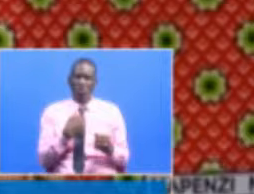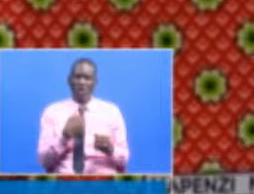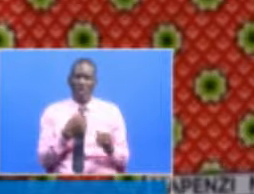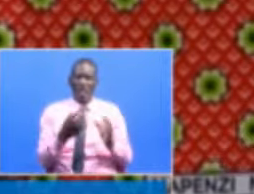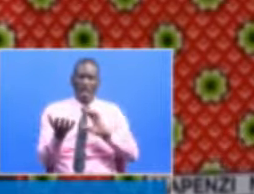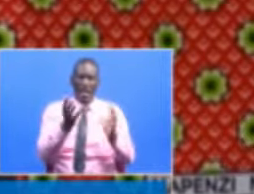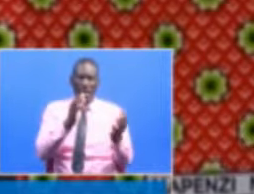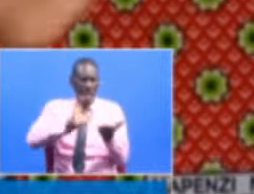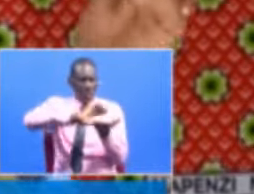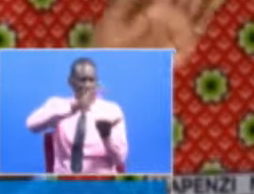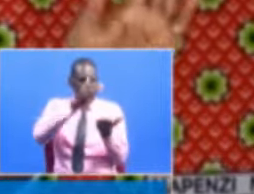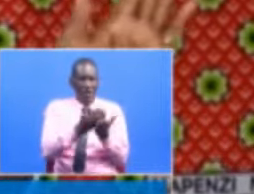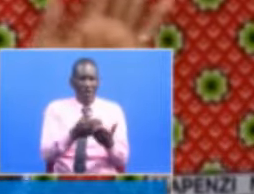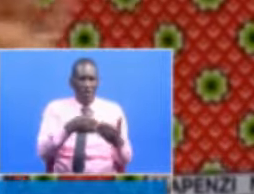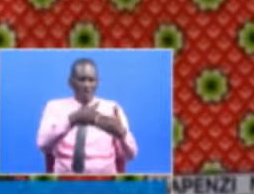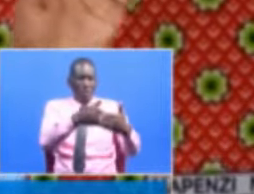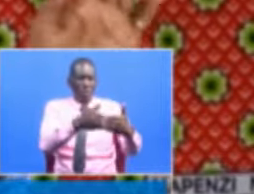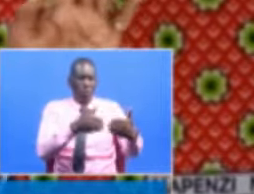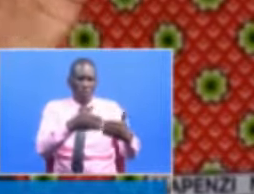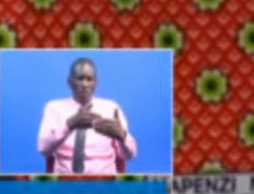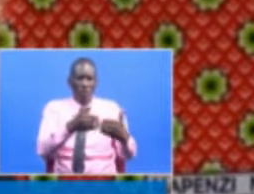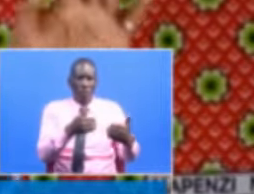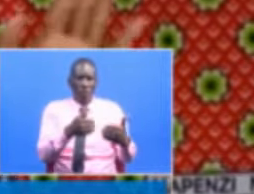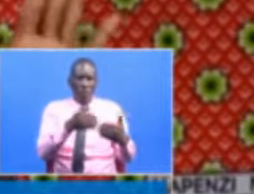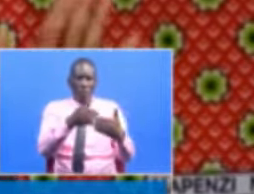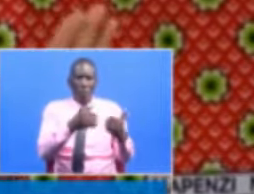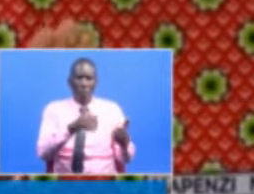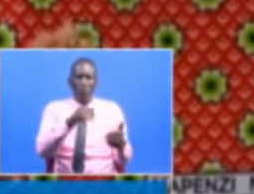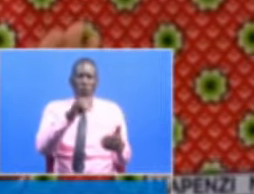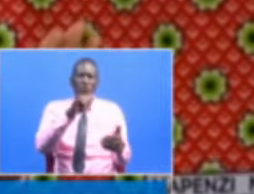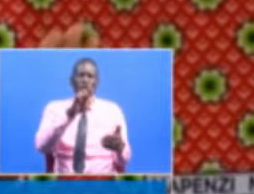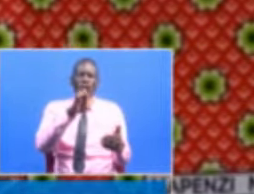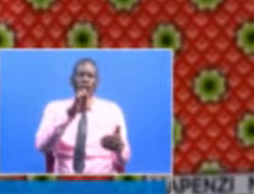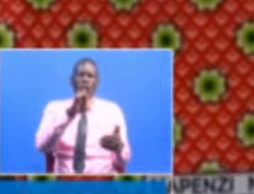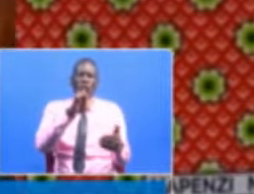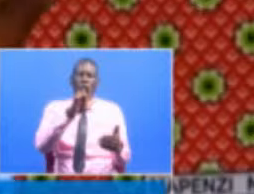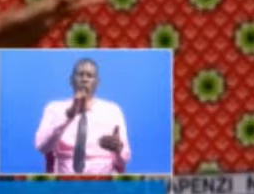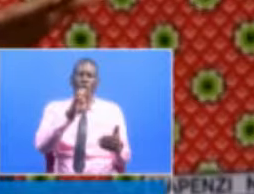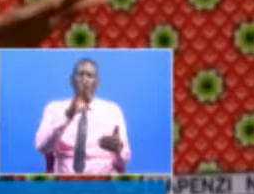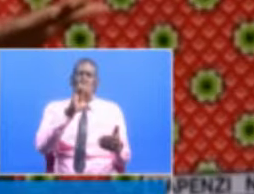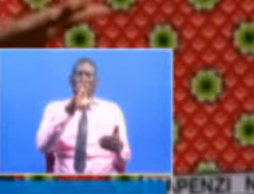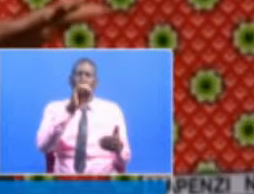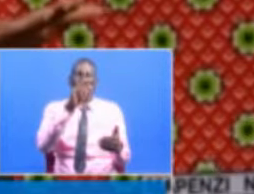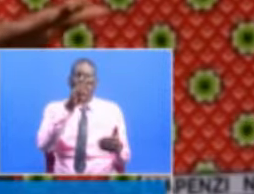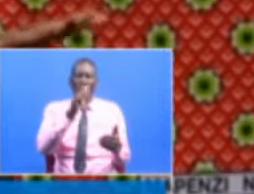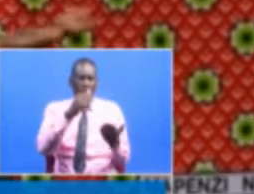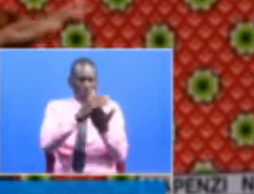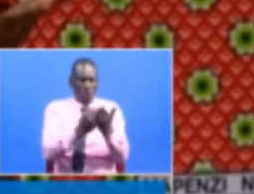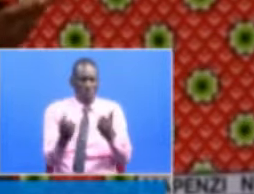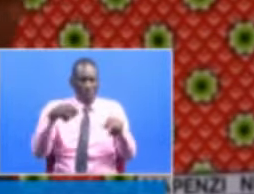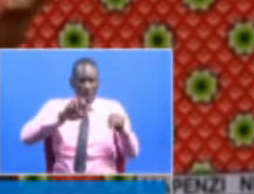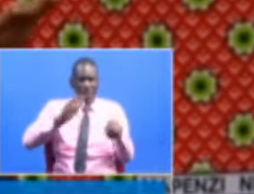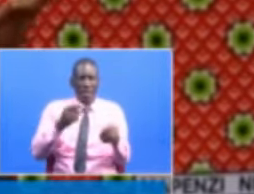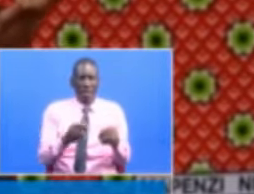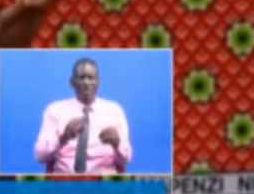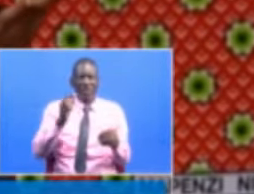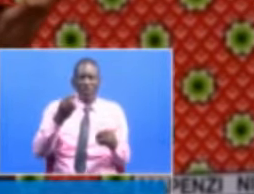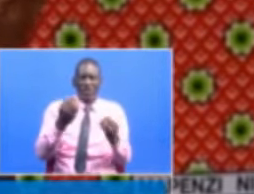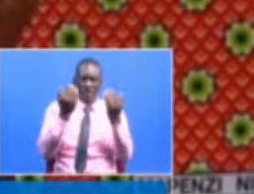fund, even before the FLOCA program came into the country. Isiolo was, I think the initial counties were about